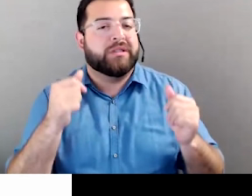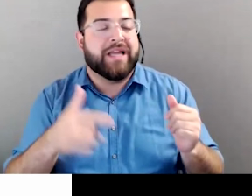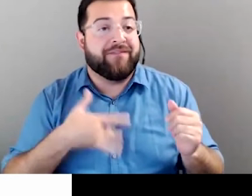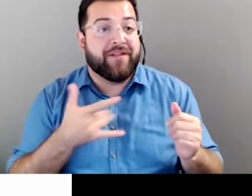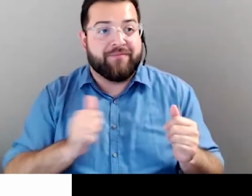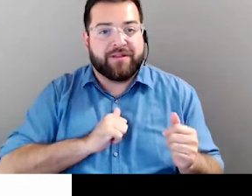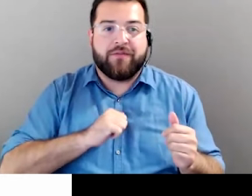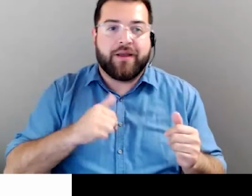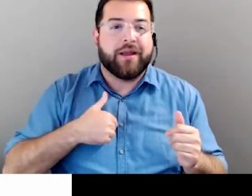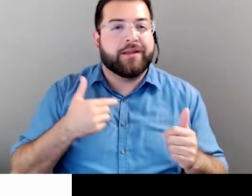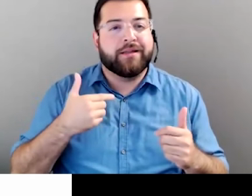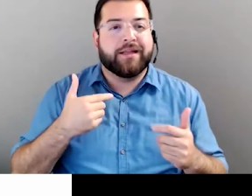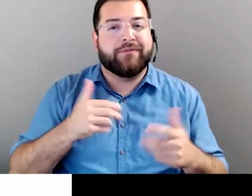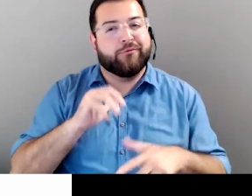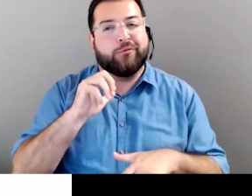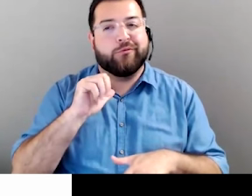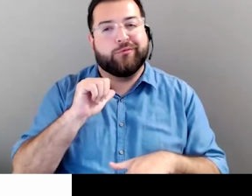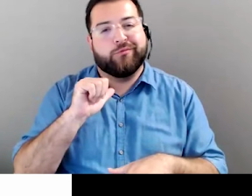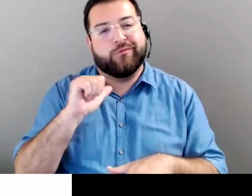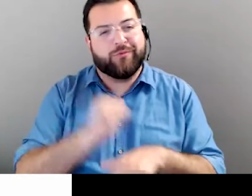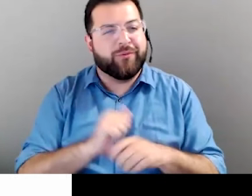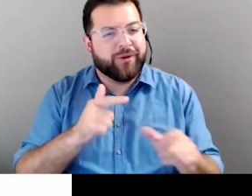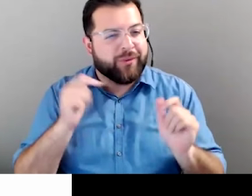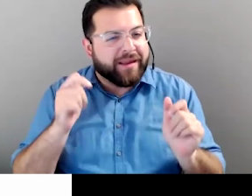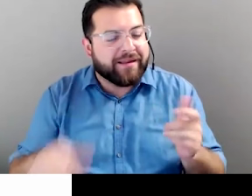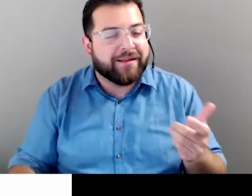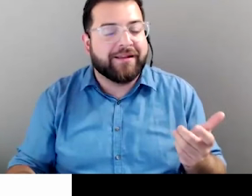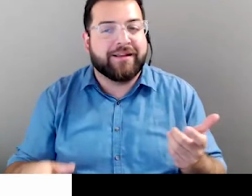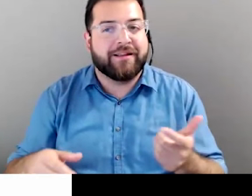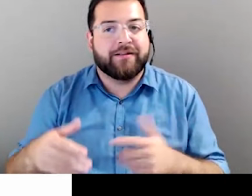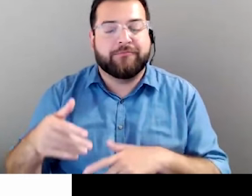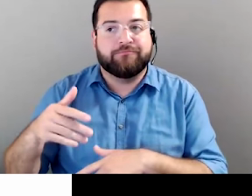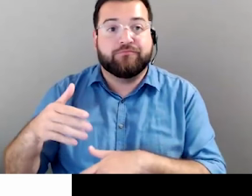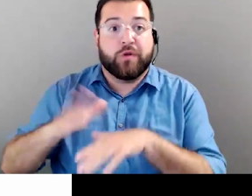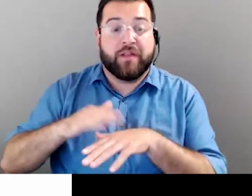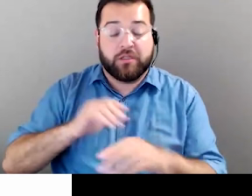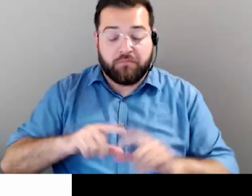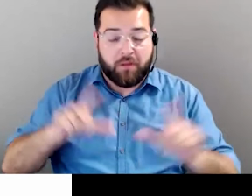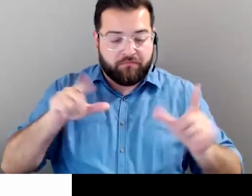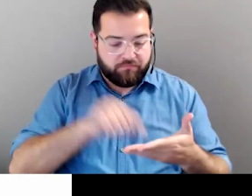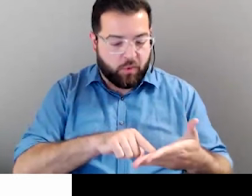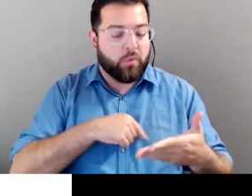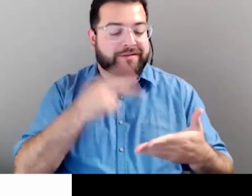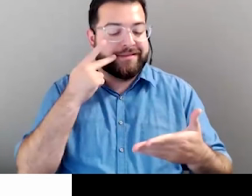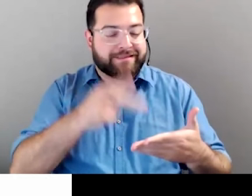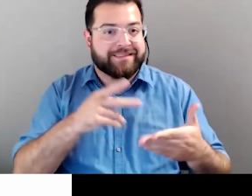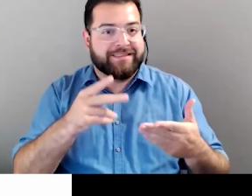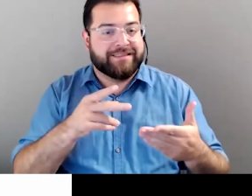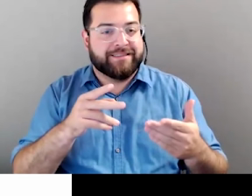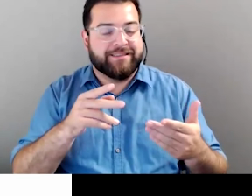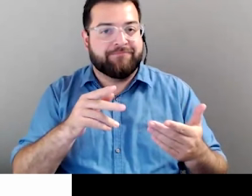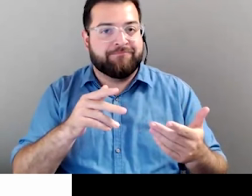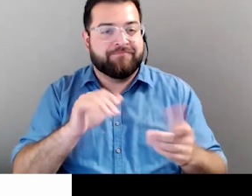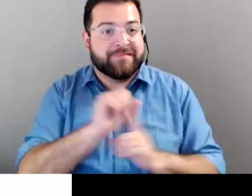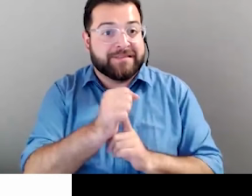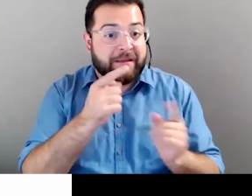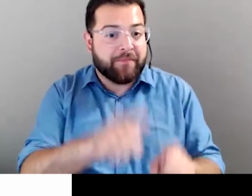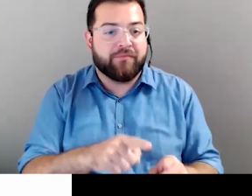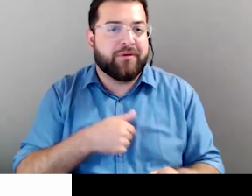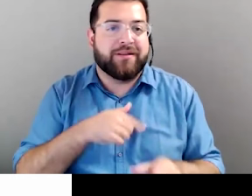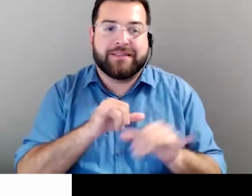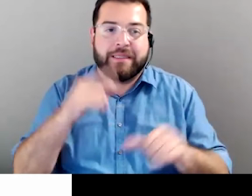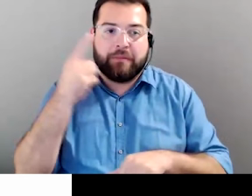quick. Like right when I get a notification that, hey, there is an incident, that same day, probably like within that hour, the